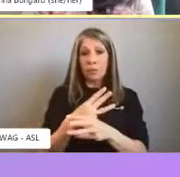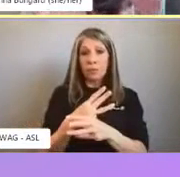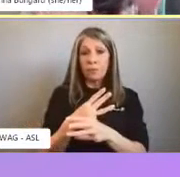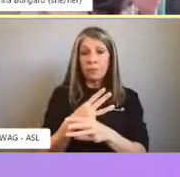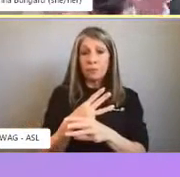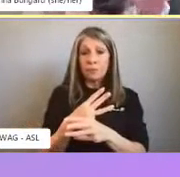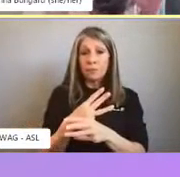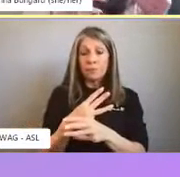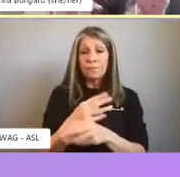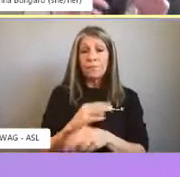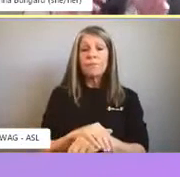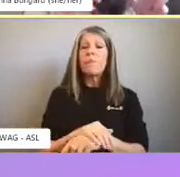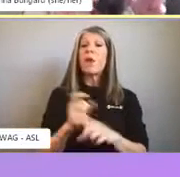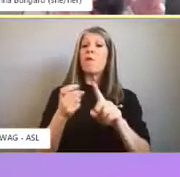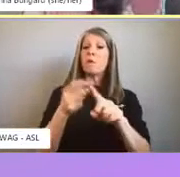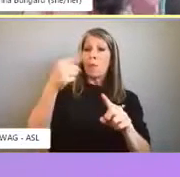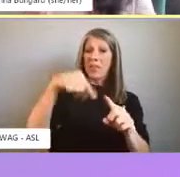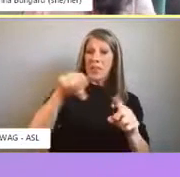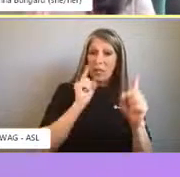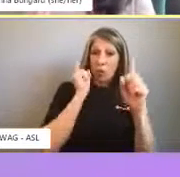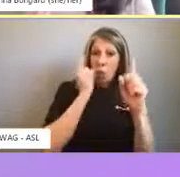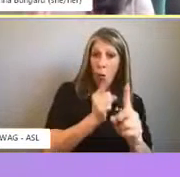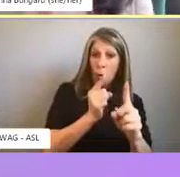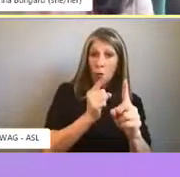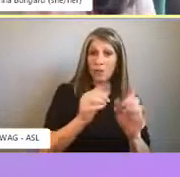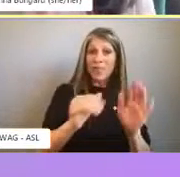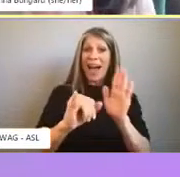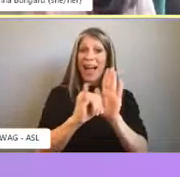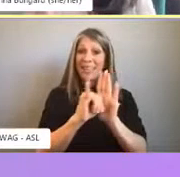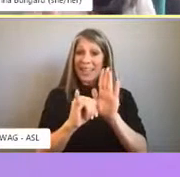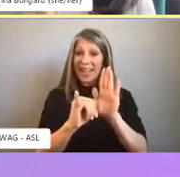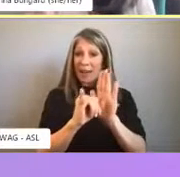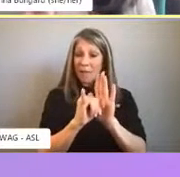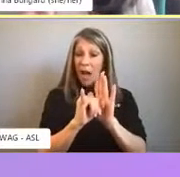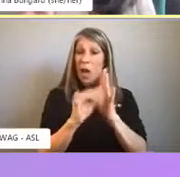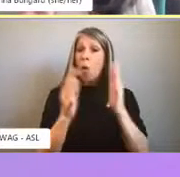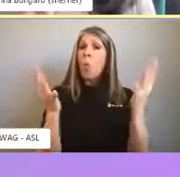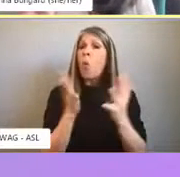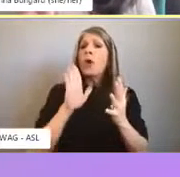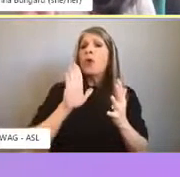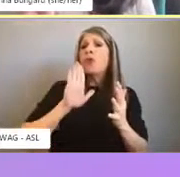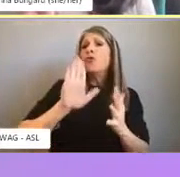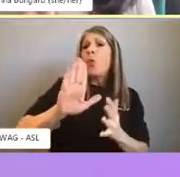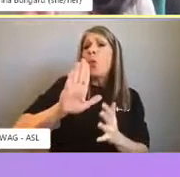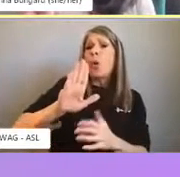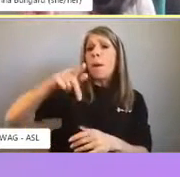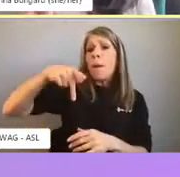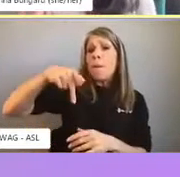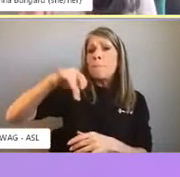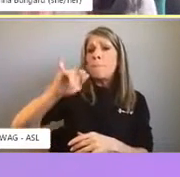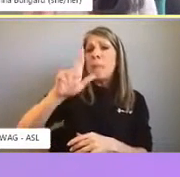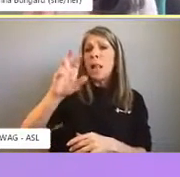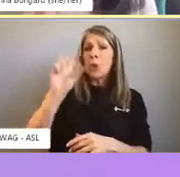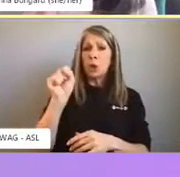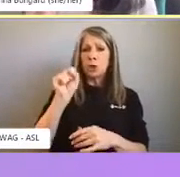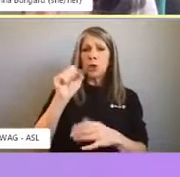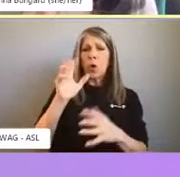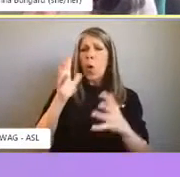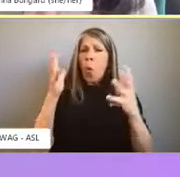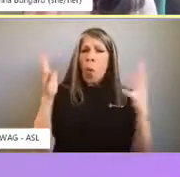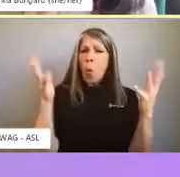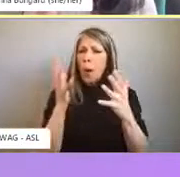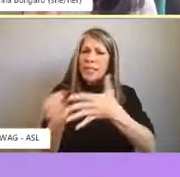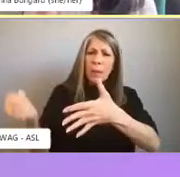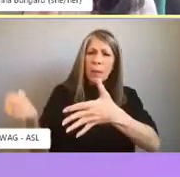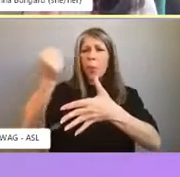So from these goals, identify what are your pillars. What is the